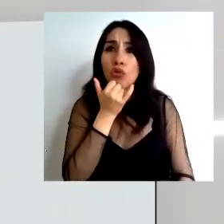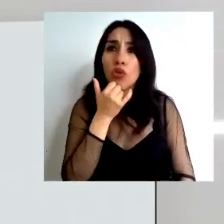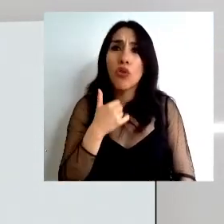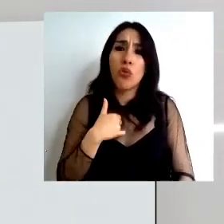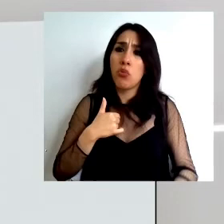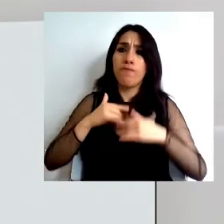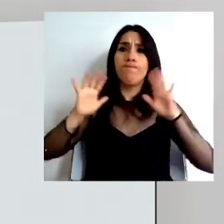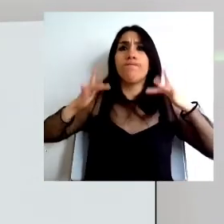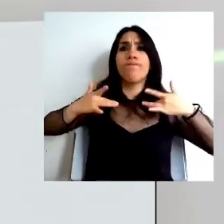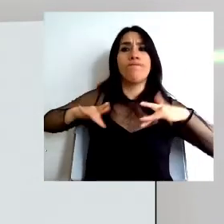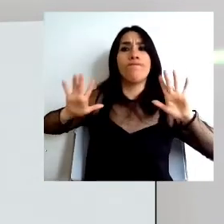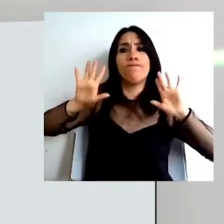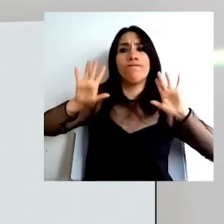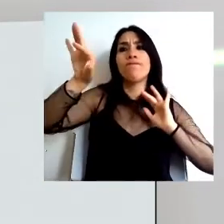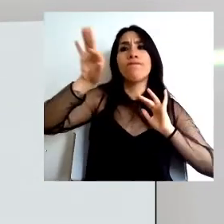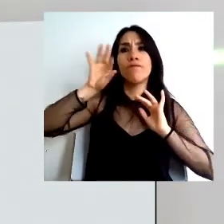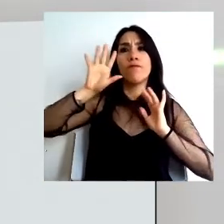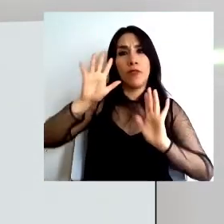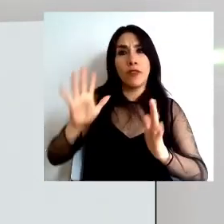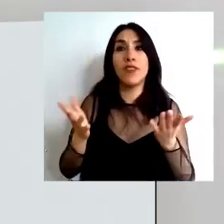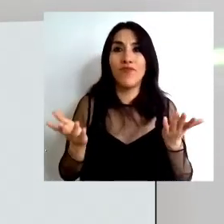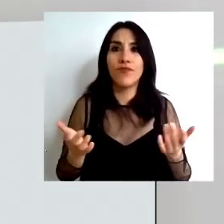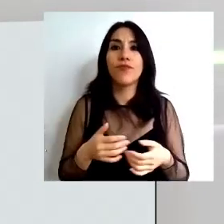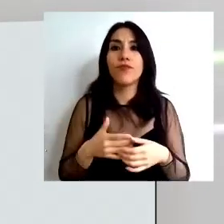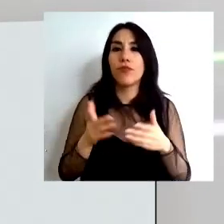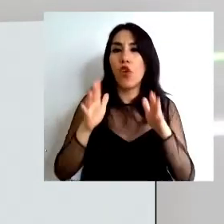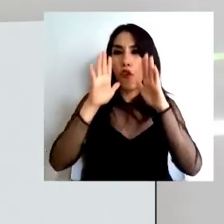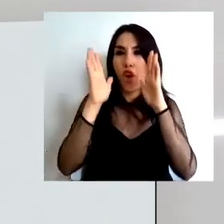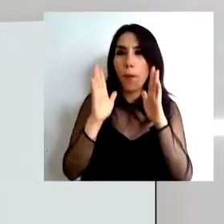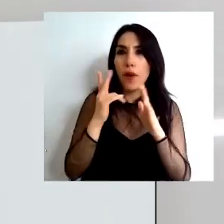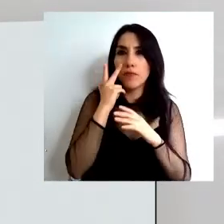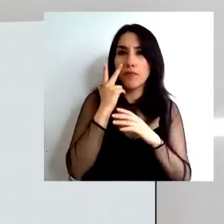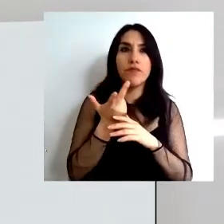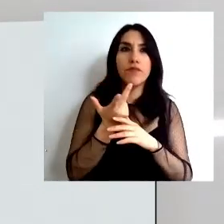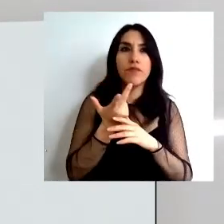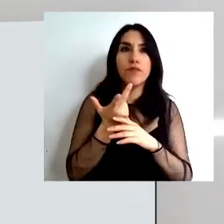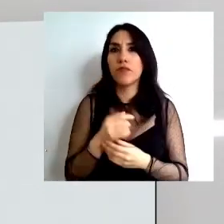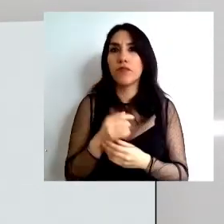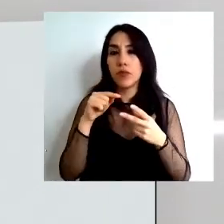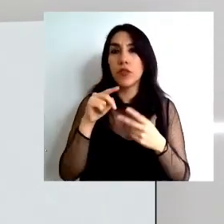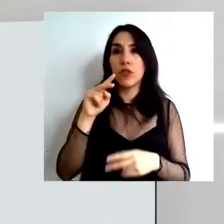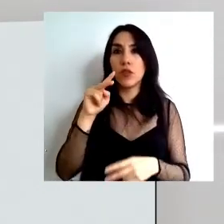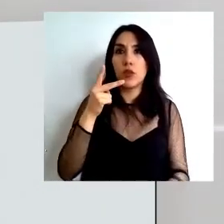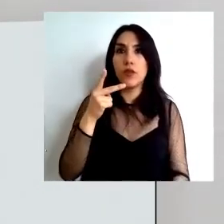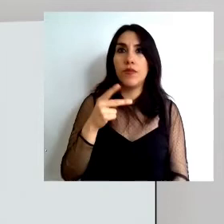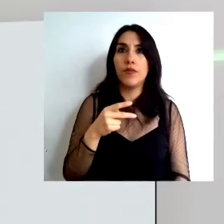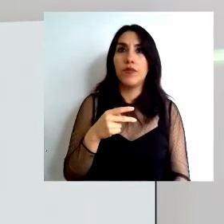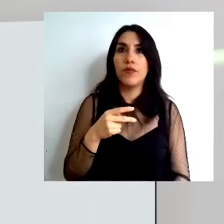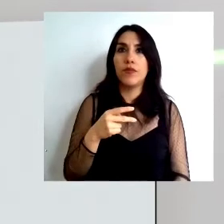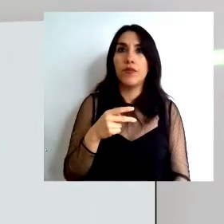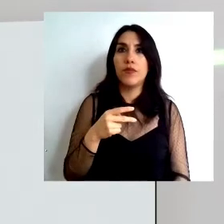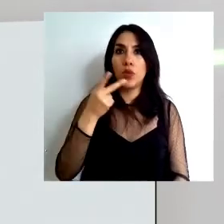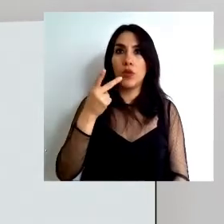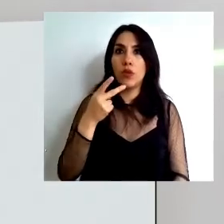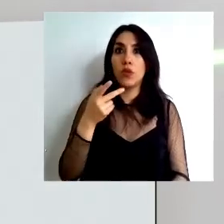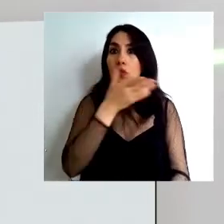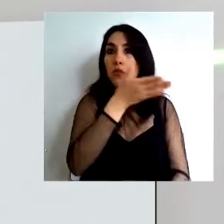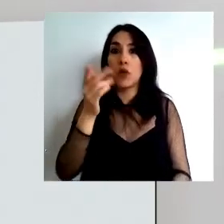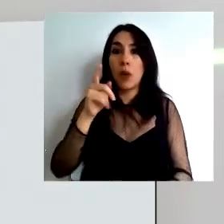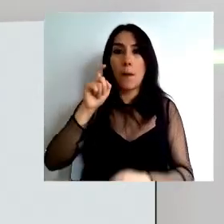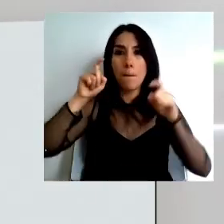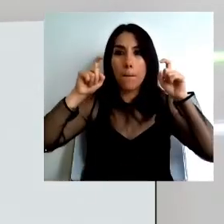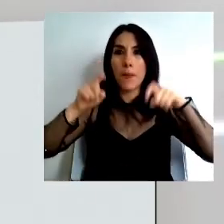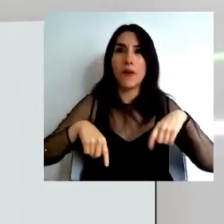is you should really know what is the business model of your